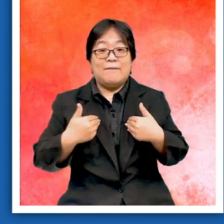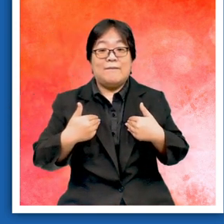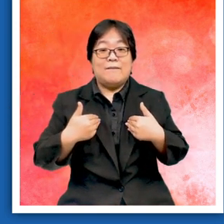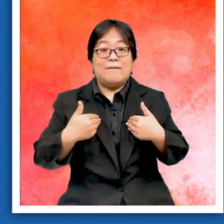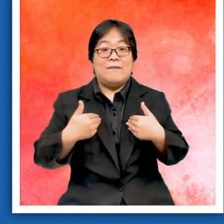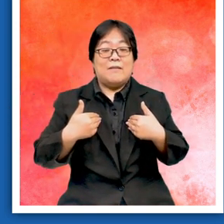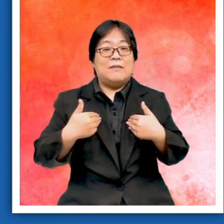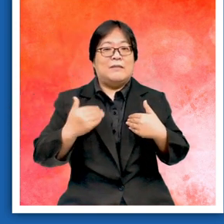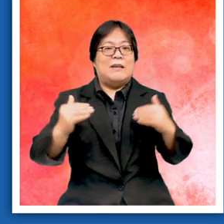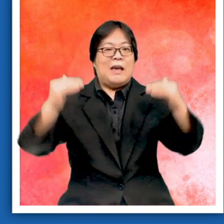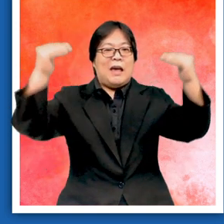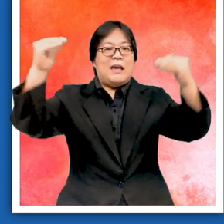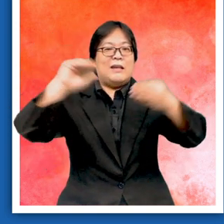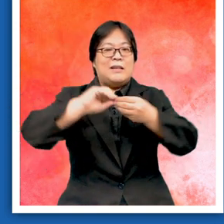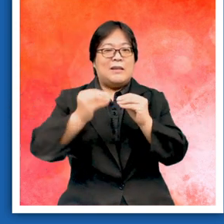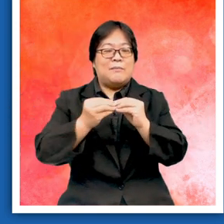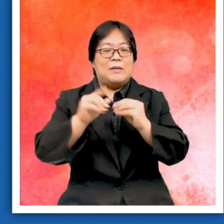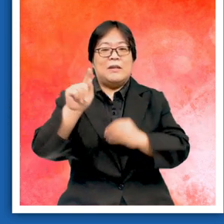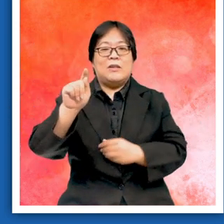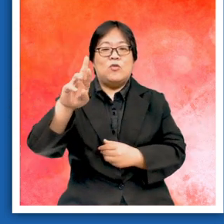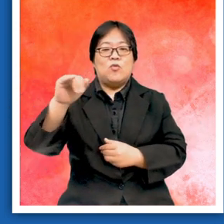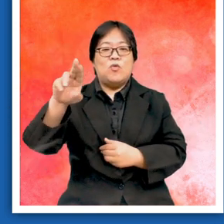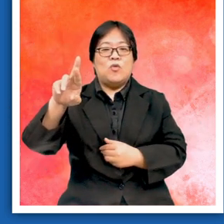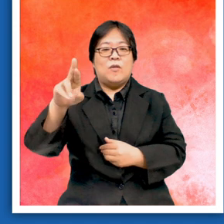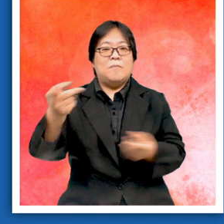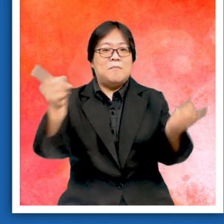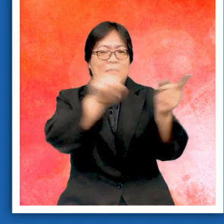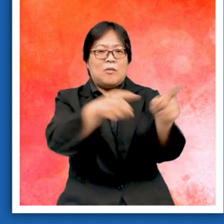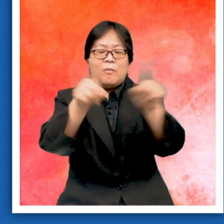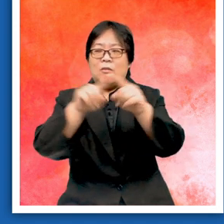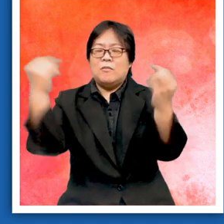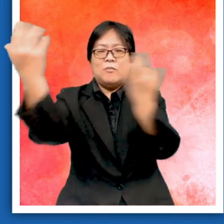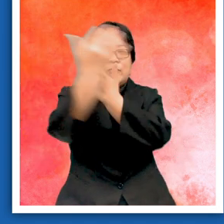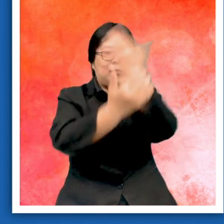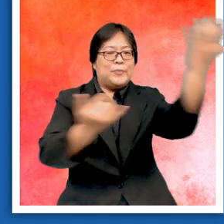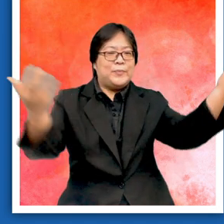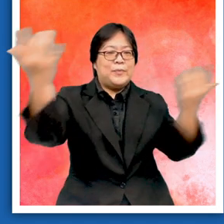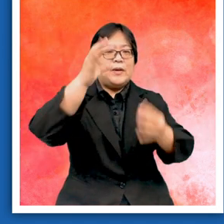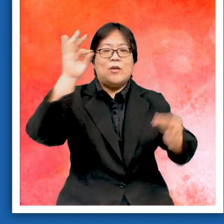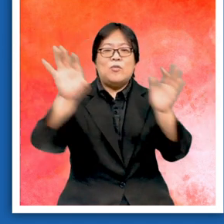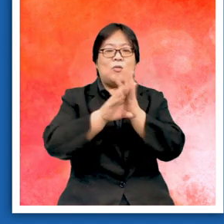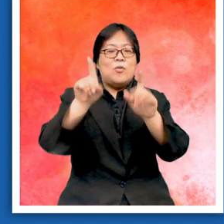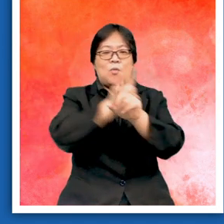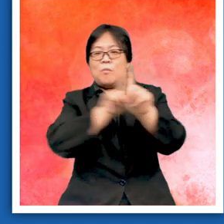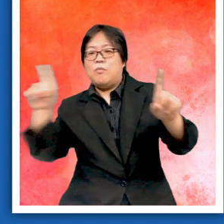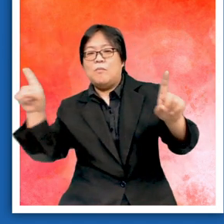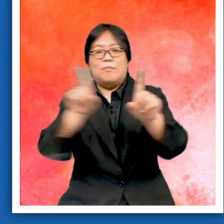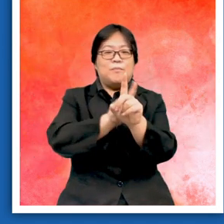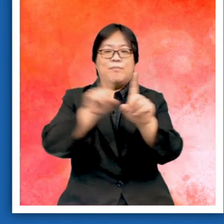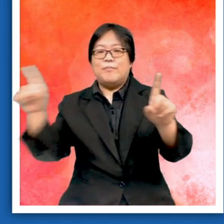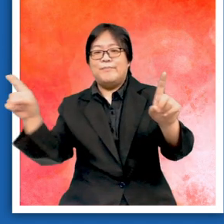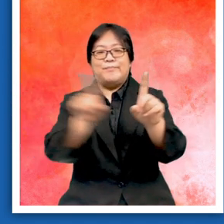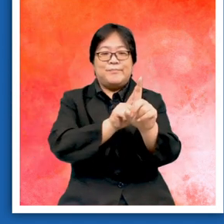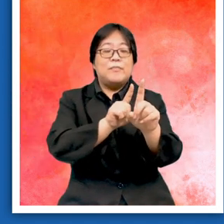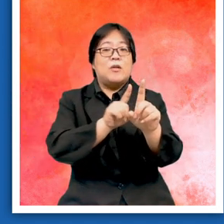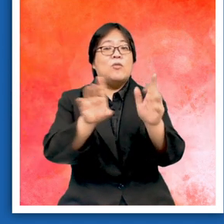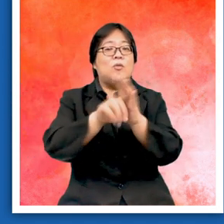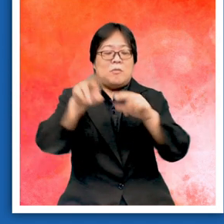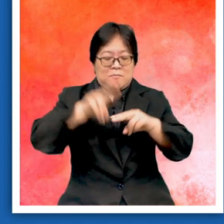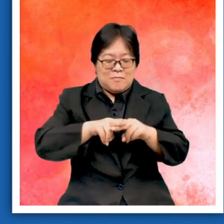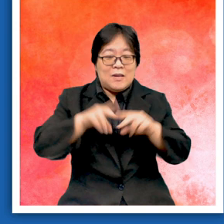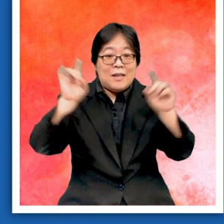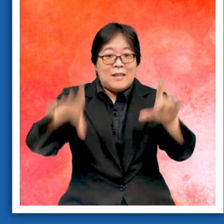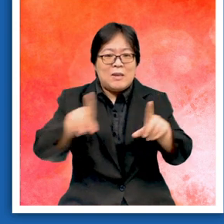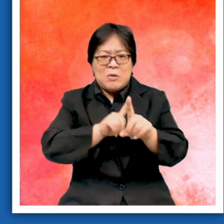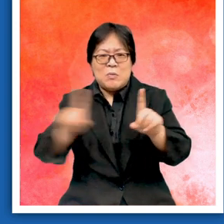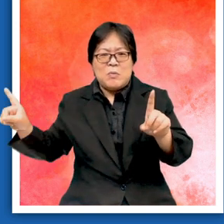high number of triggered events. So if you disappear from the screen many, many times, then